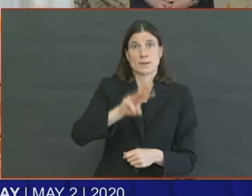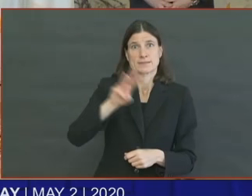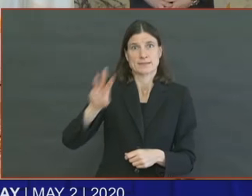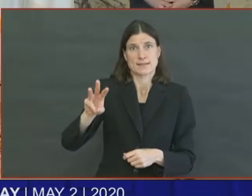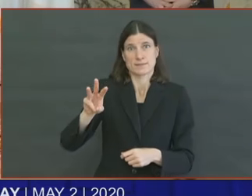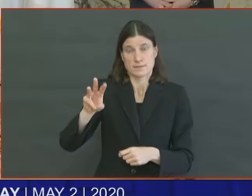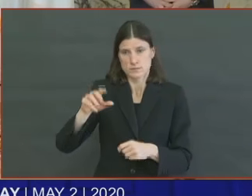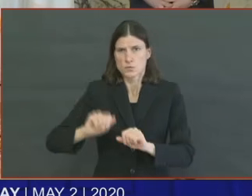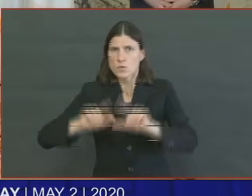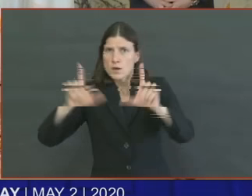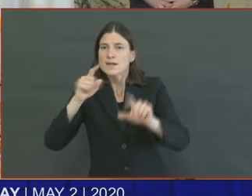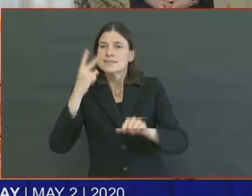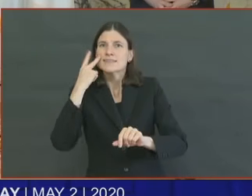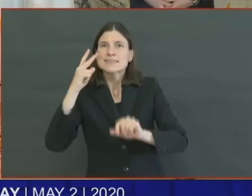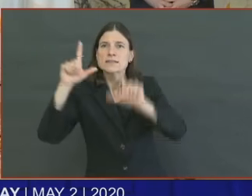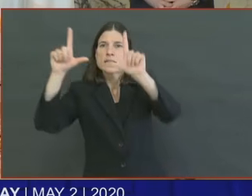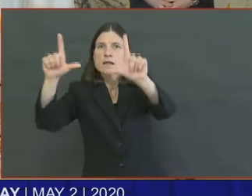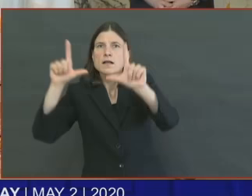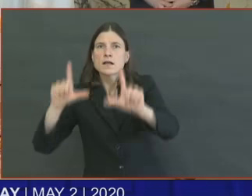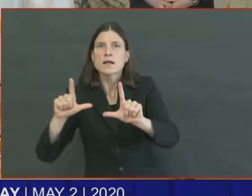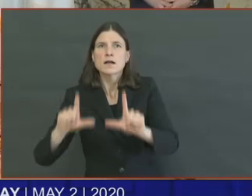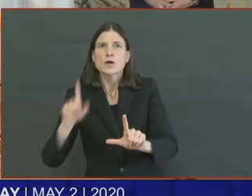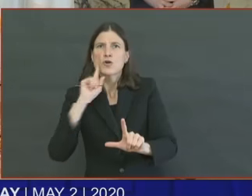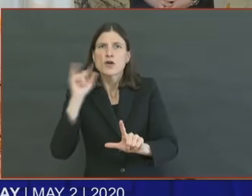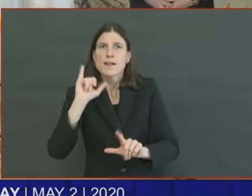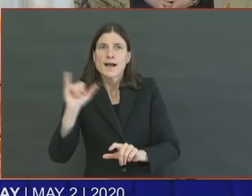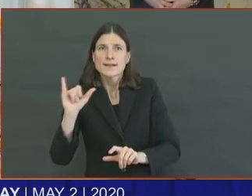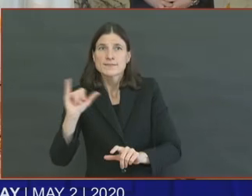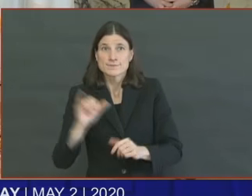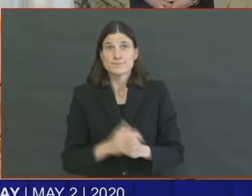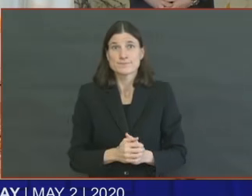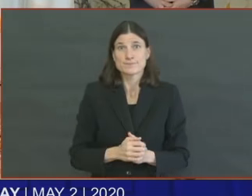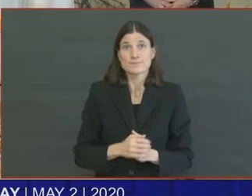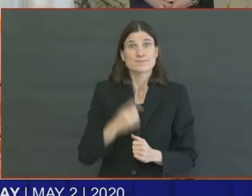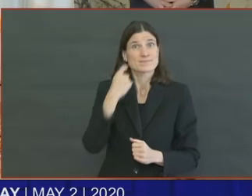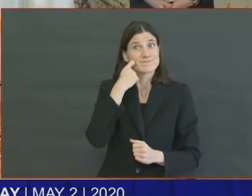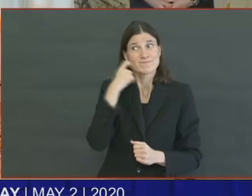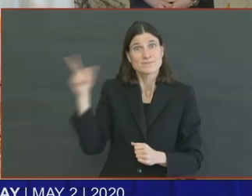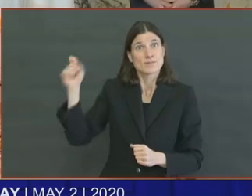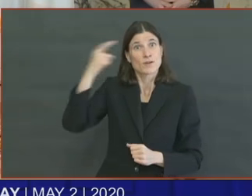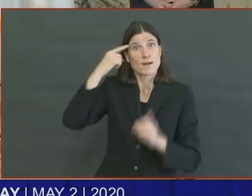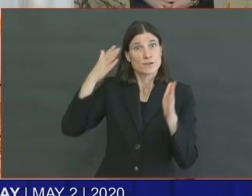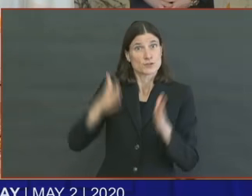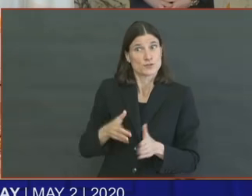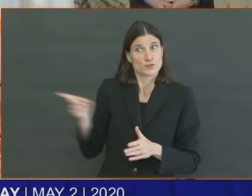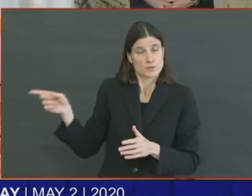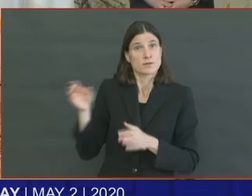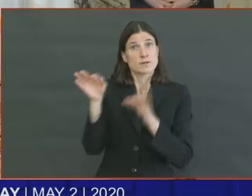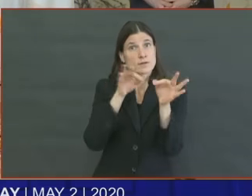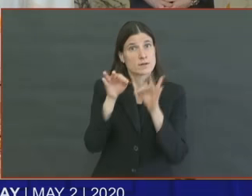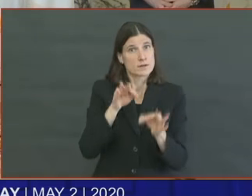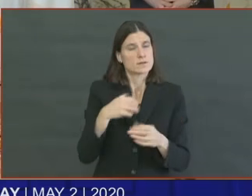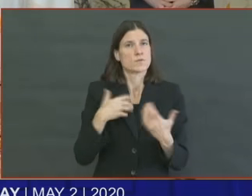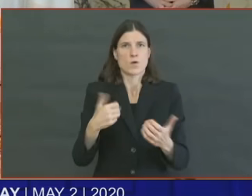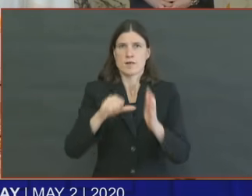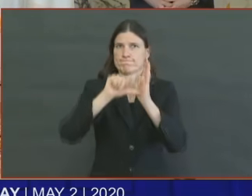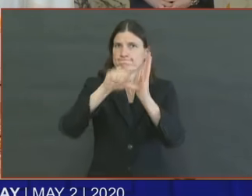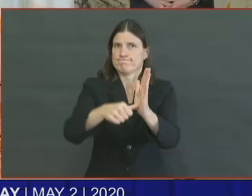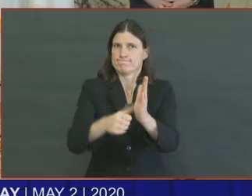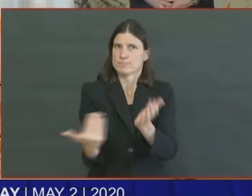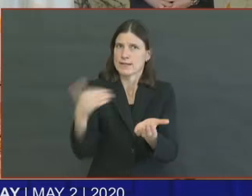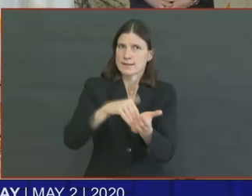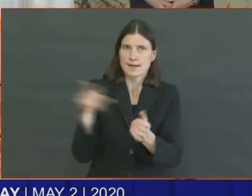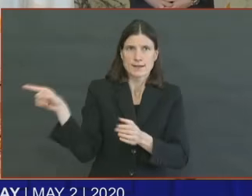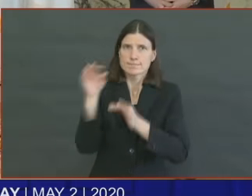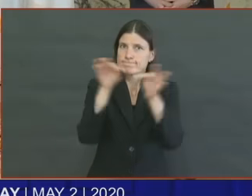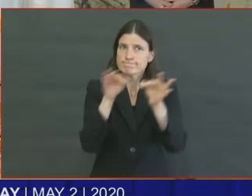to reiterate, to echo what the governor has said, is that our actions absolutely